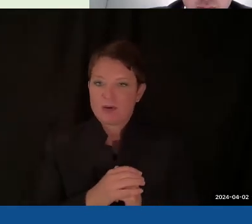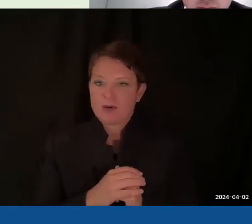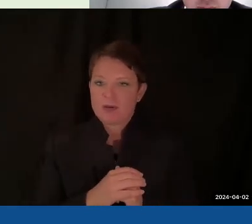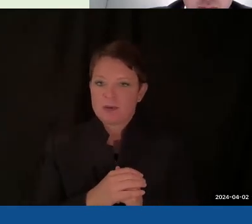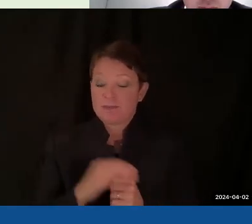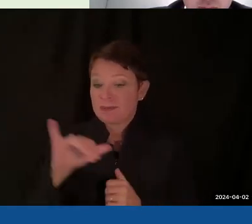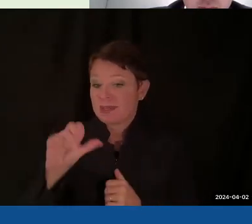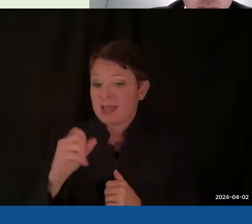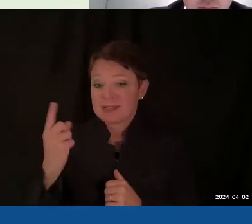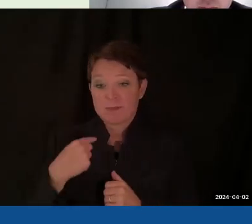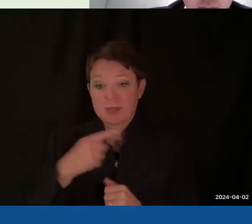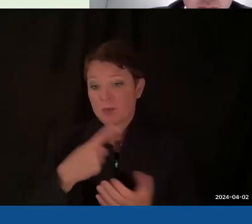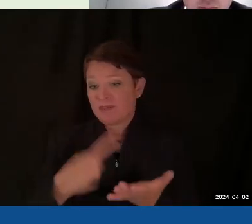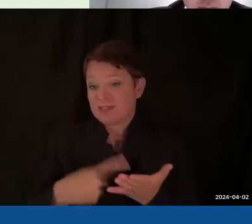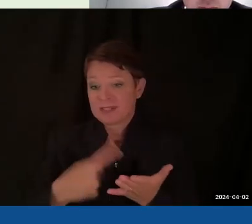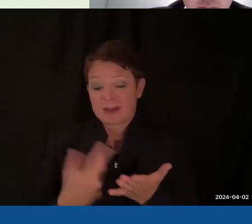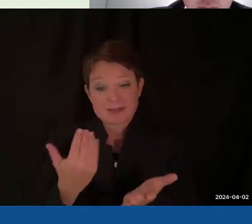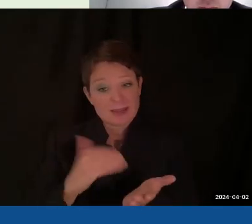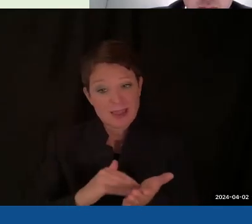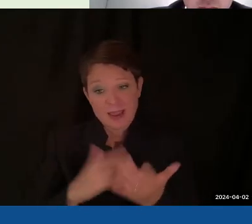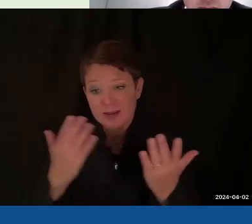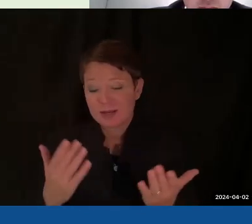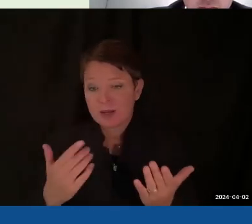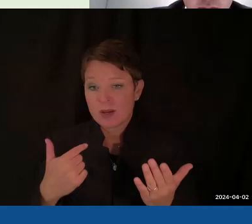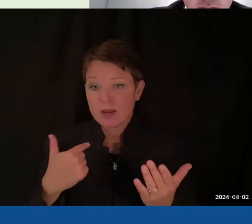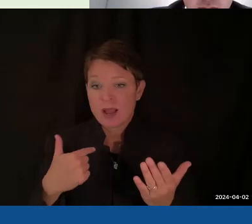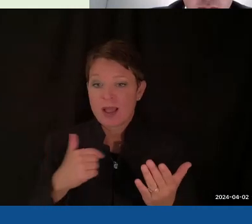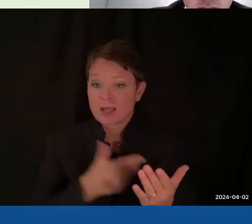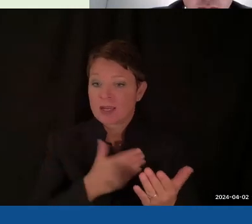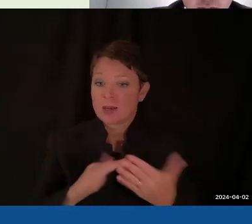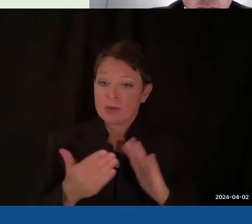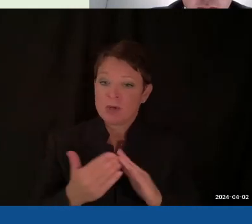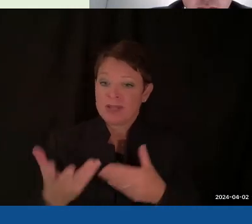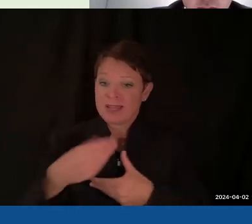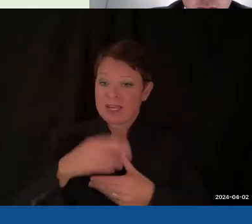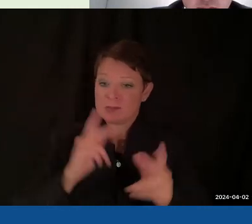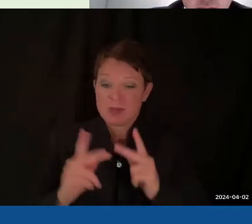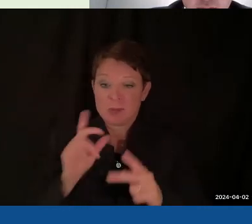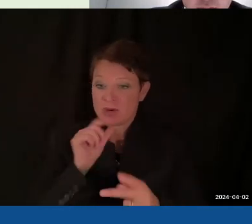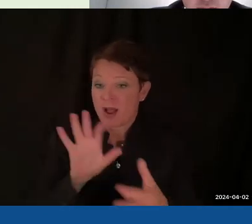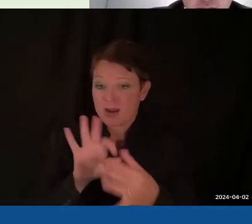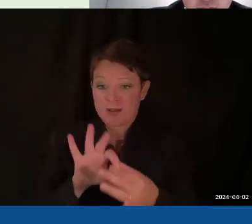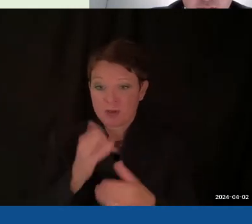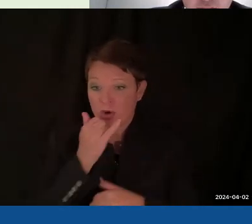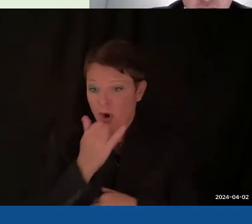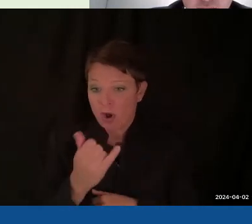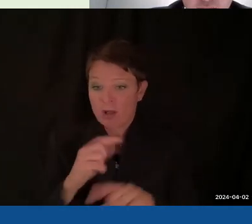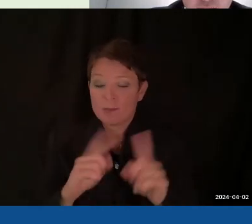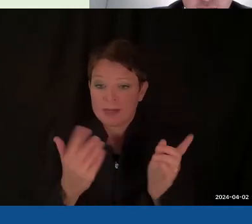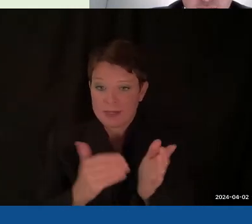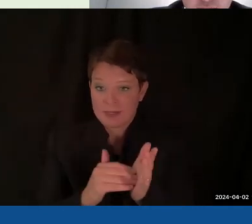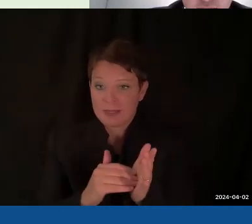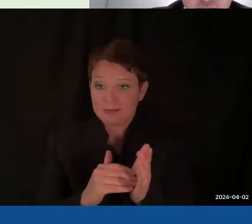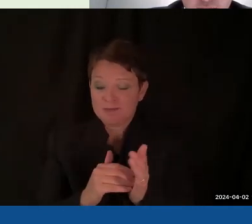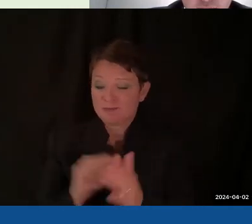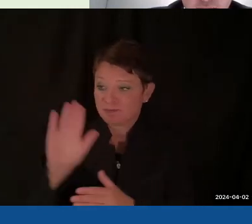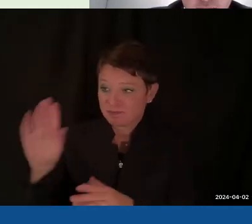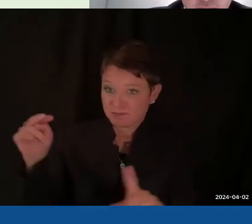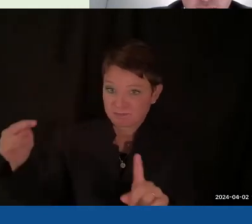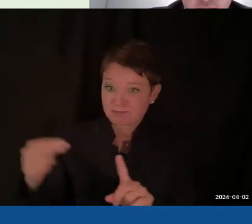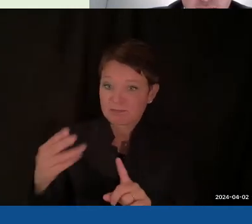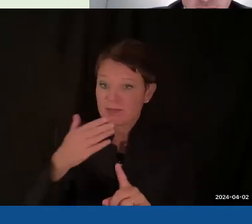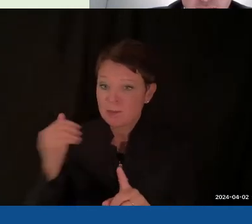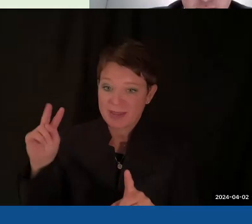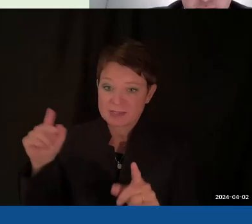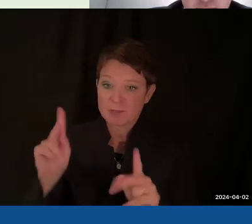I mean, it's something we've talked about. Again, we don't have our community engagement folks on the line here, so they're best positioned to answer that.